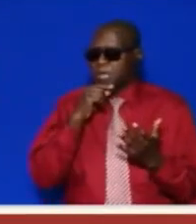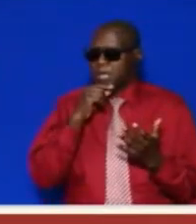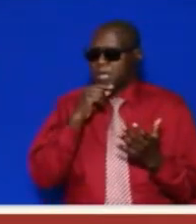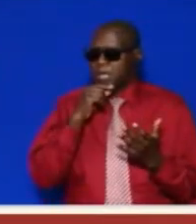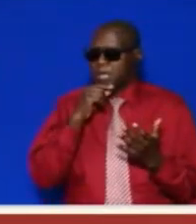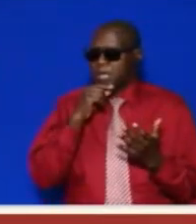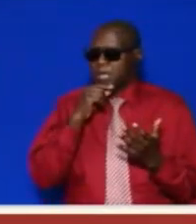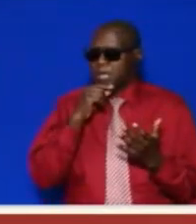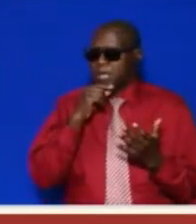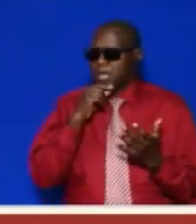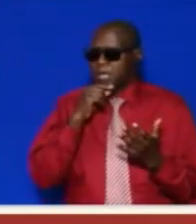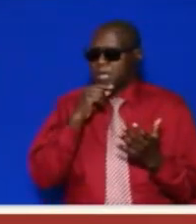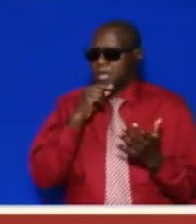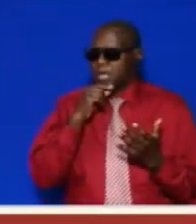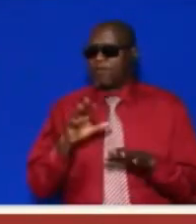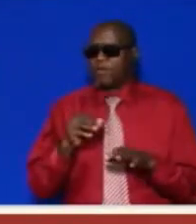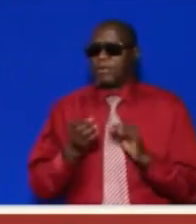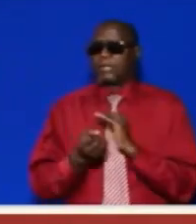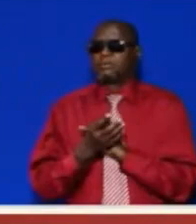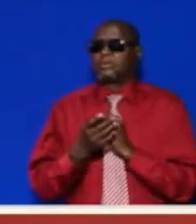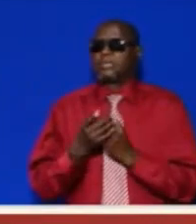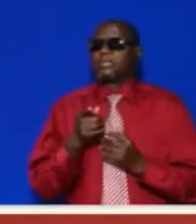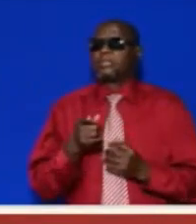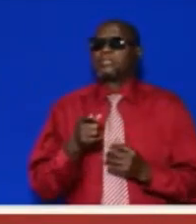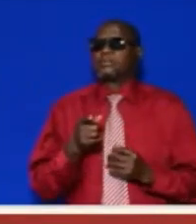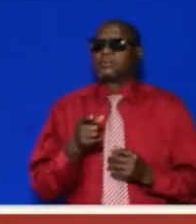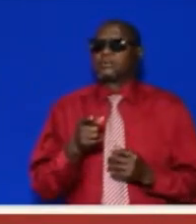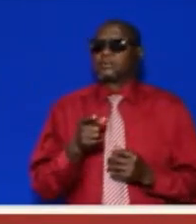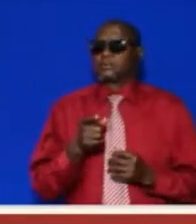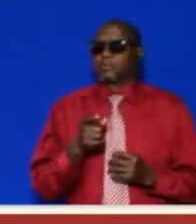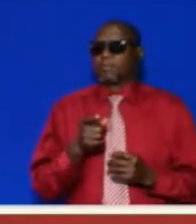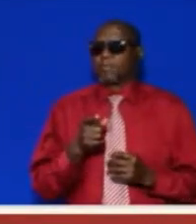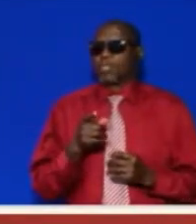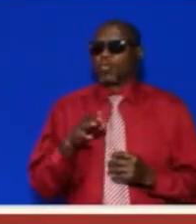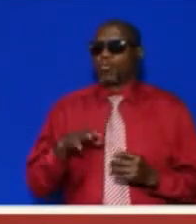define what a woman is, and so that the shattering of the women's